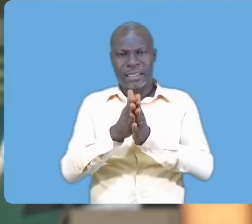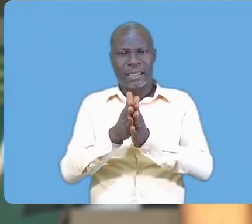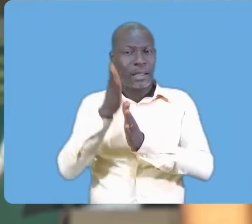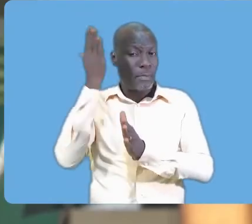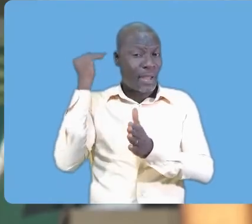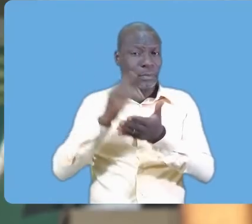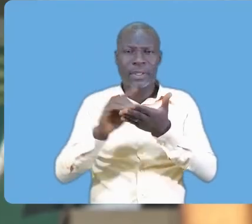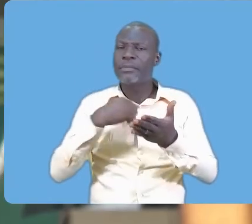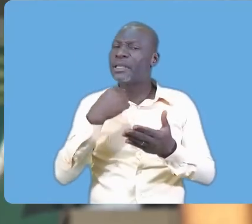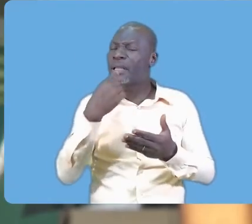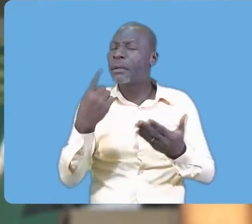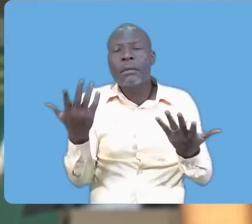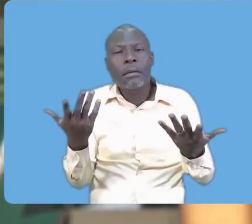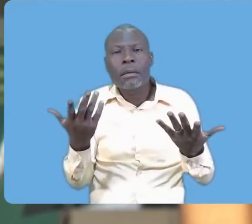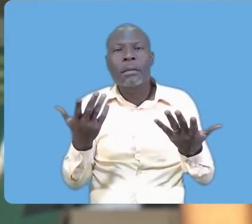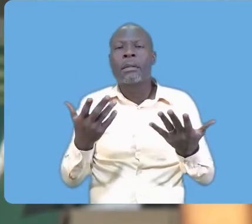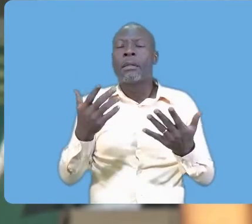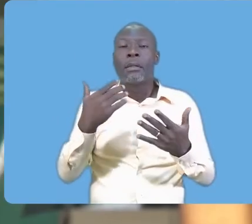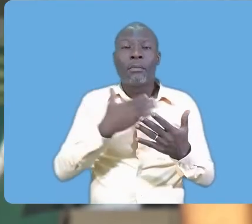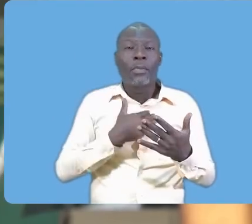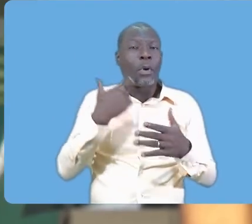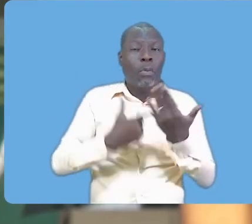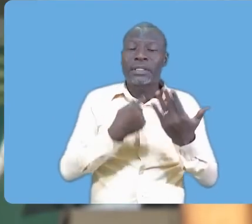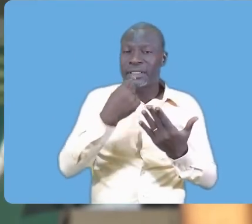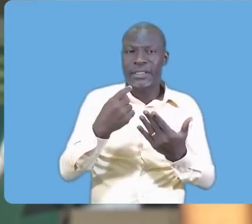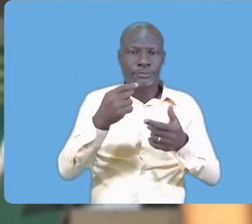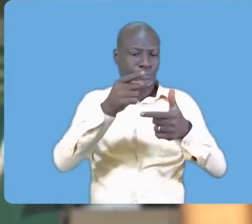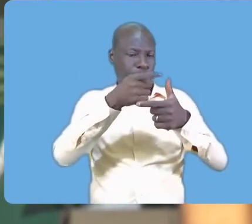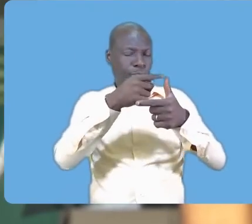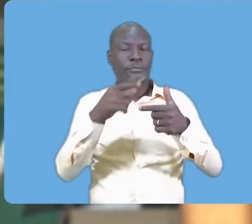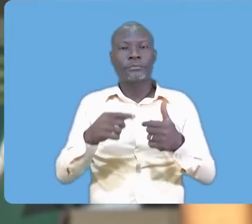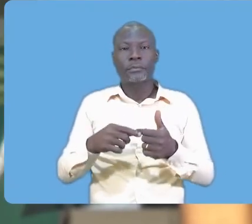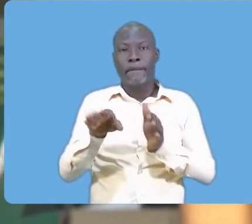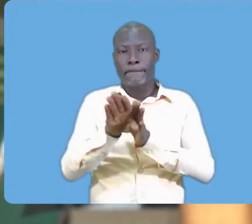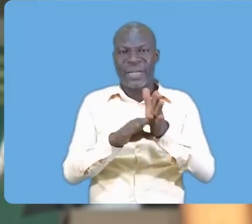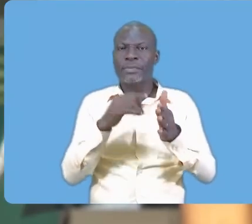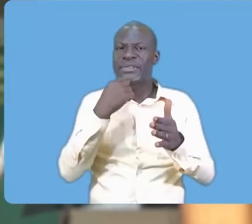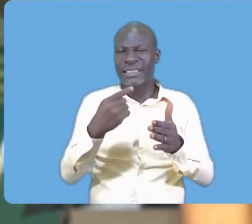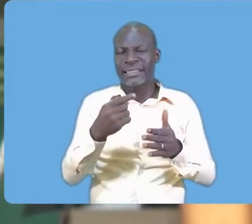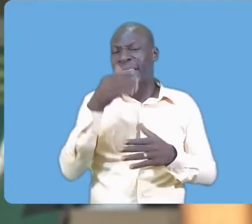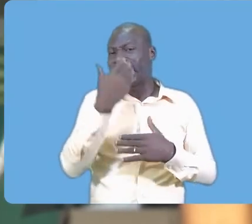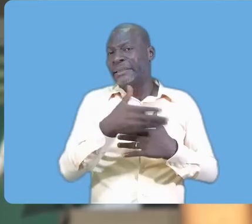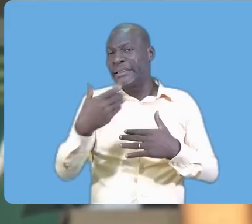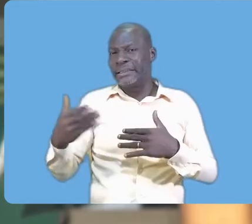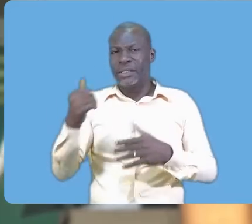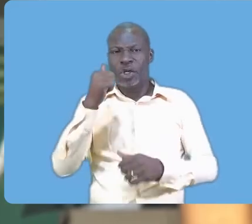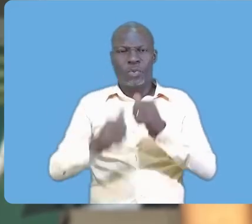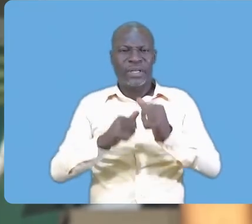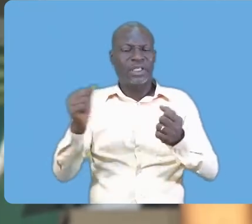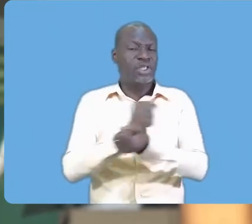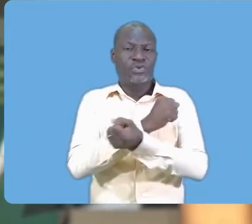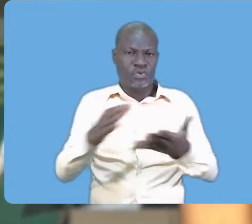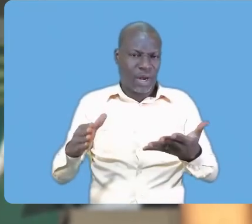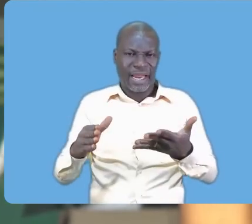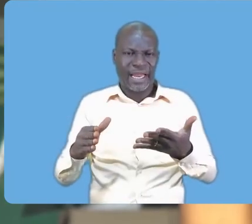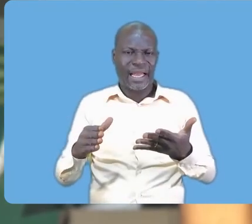there's something I can't. And some of me know can be any say. Bible say, and near ma, a say a mumu papa,